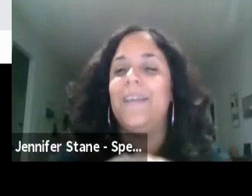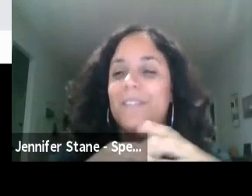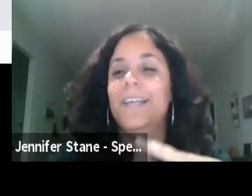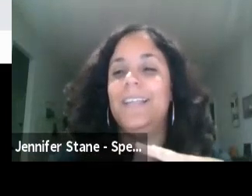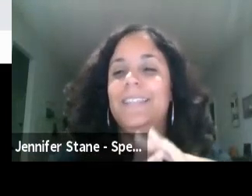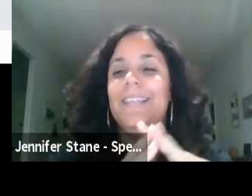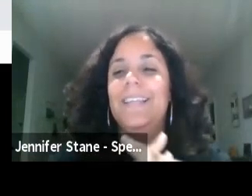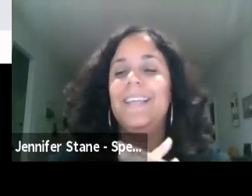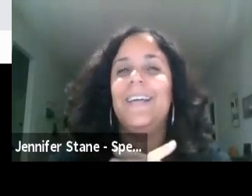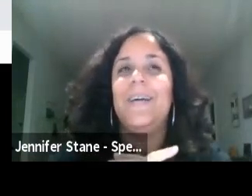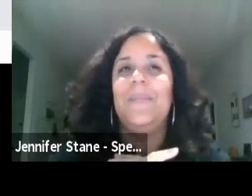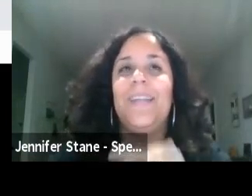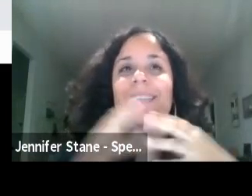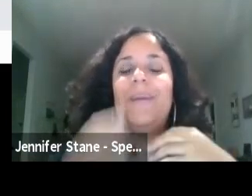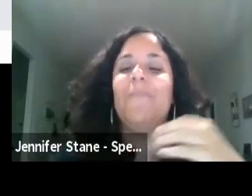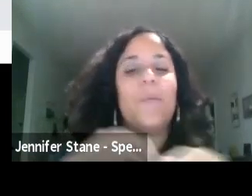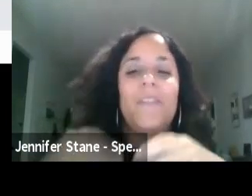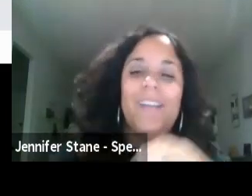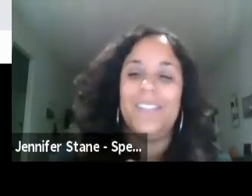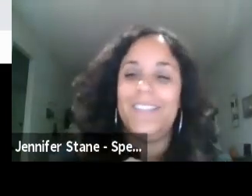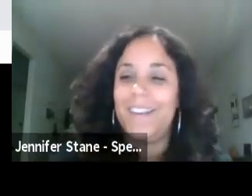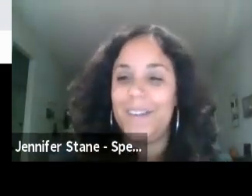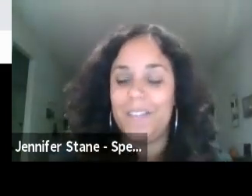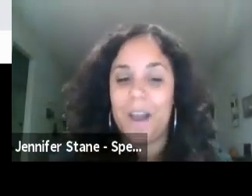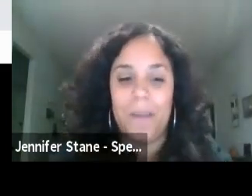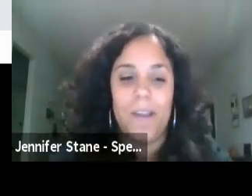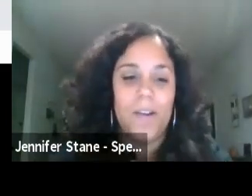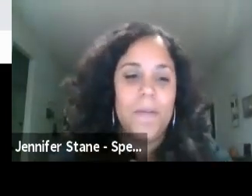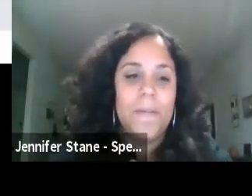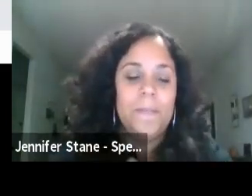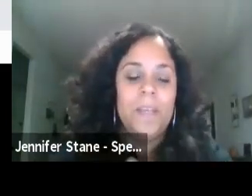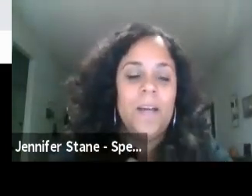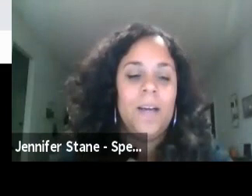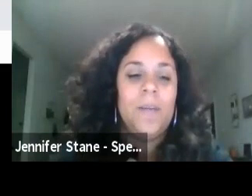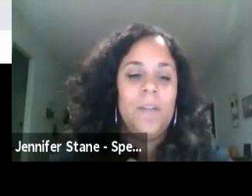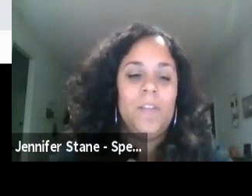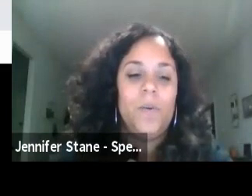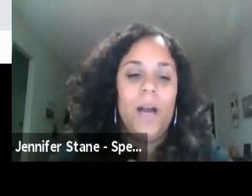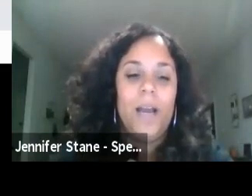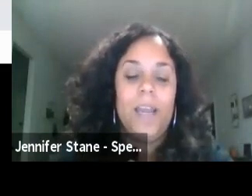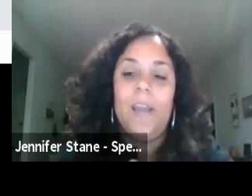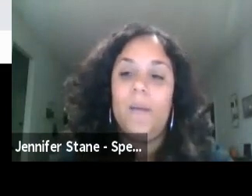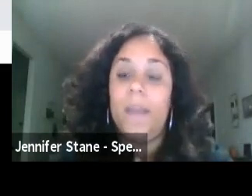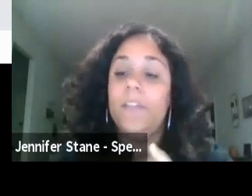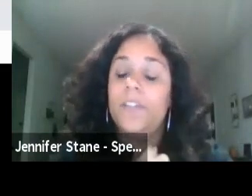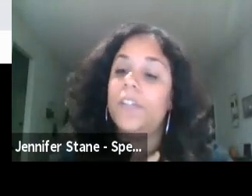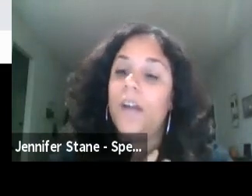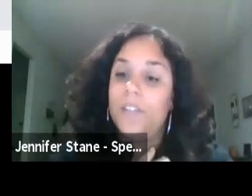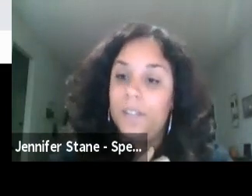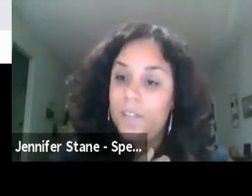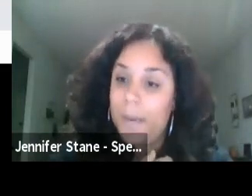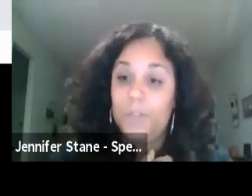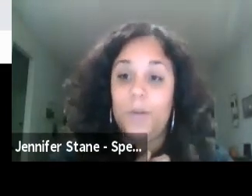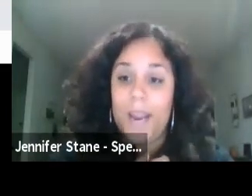everything I've ever done in some form or fashion, you know, kind of got me here. So I am a registered